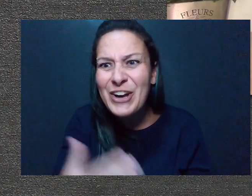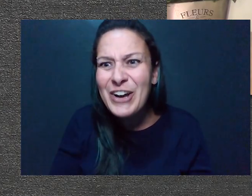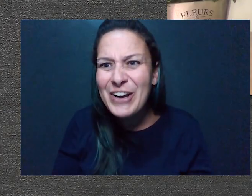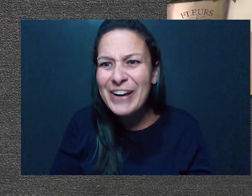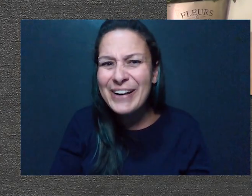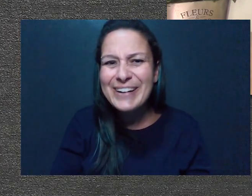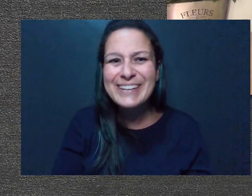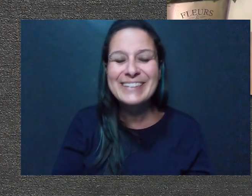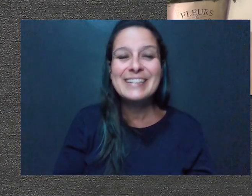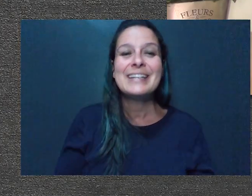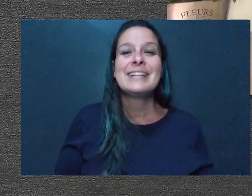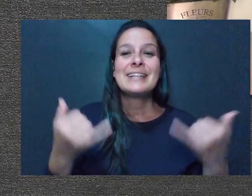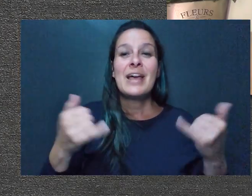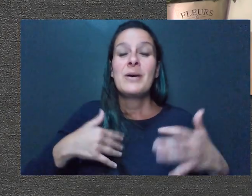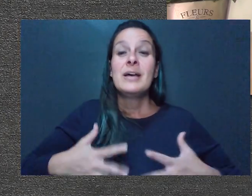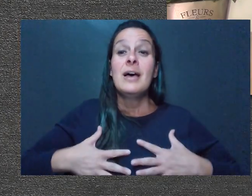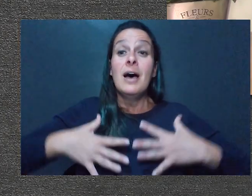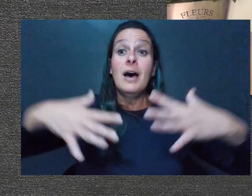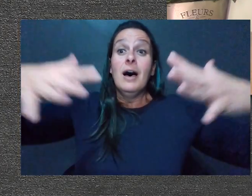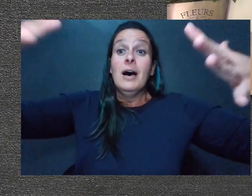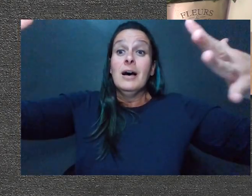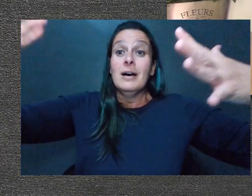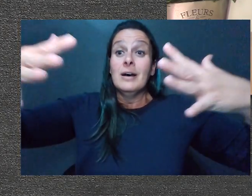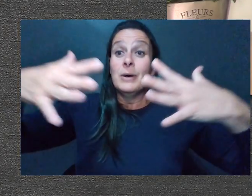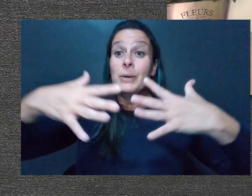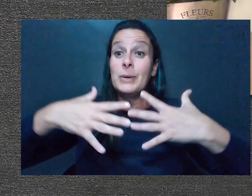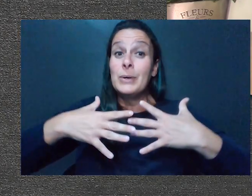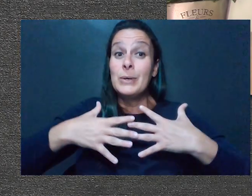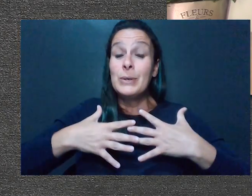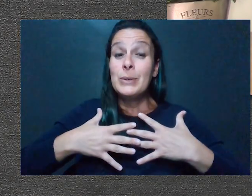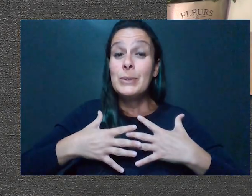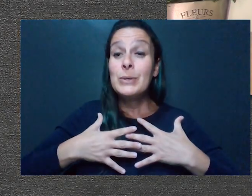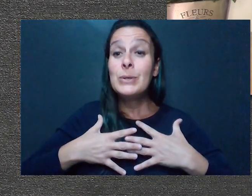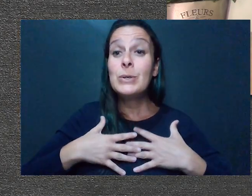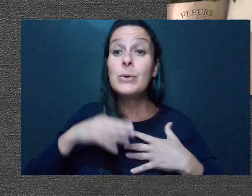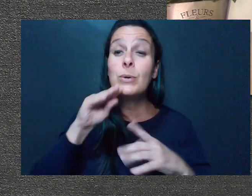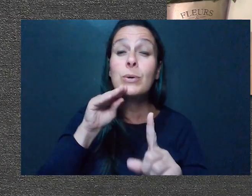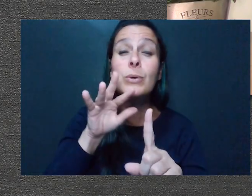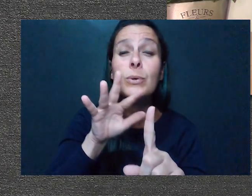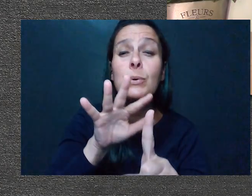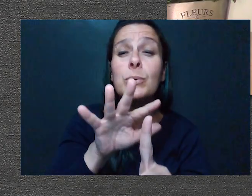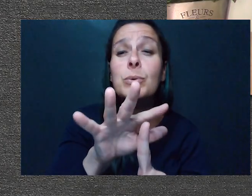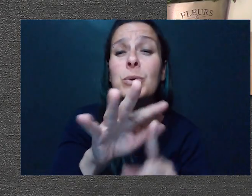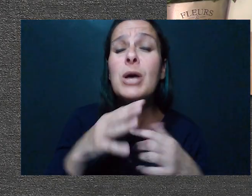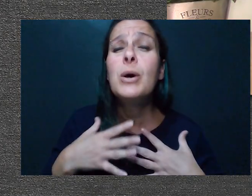good. Now, take a deep breath and blow out the candles.